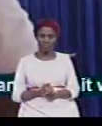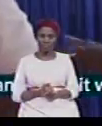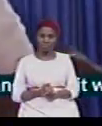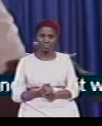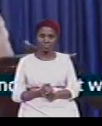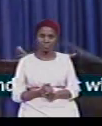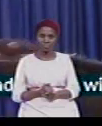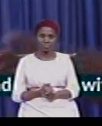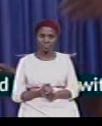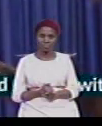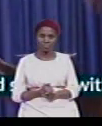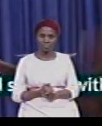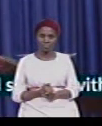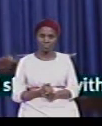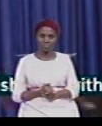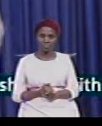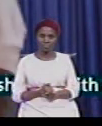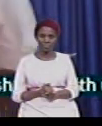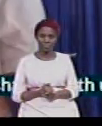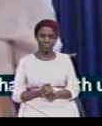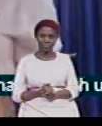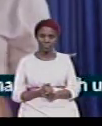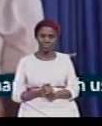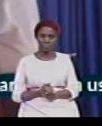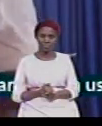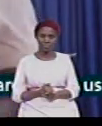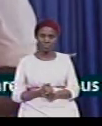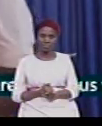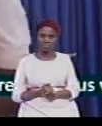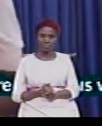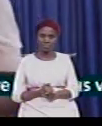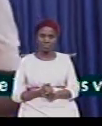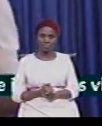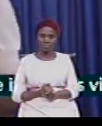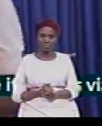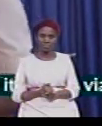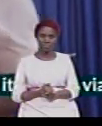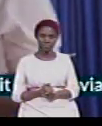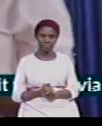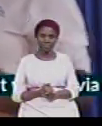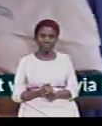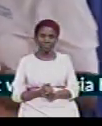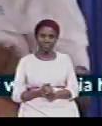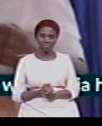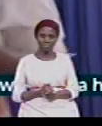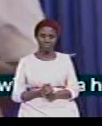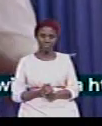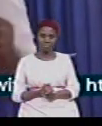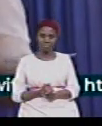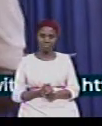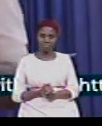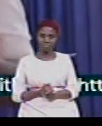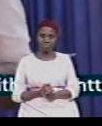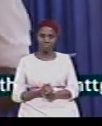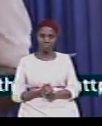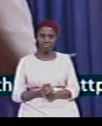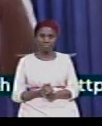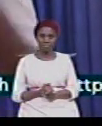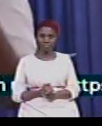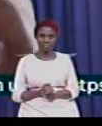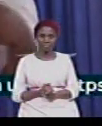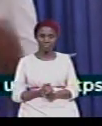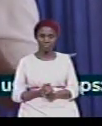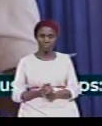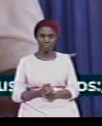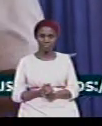be 2021. Minya ulcer. Enti eya demunu me feel good kra.